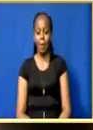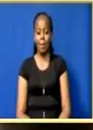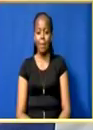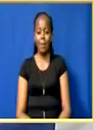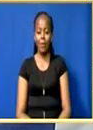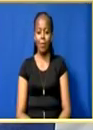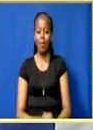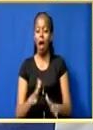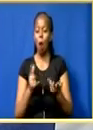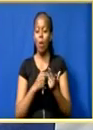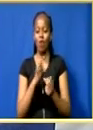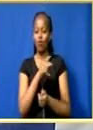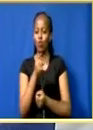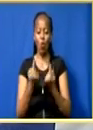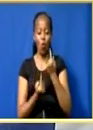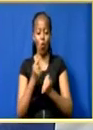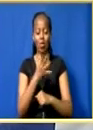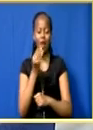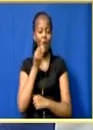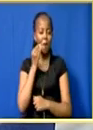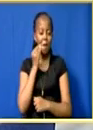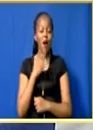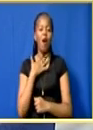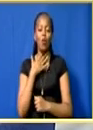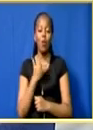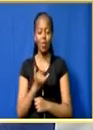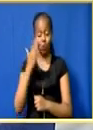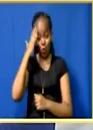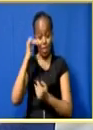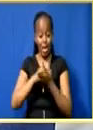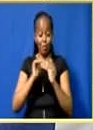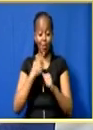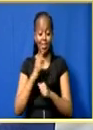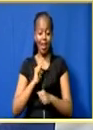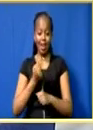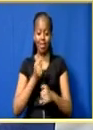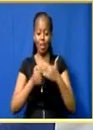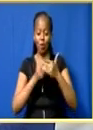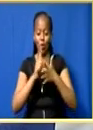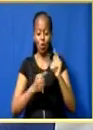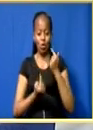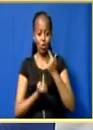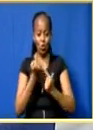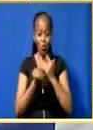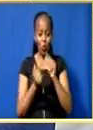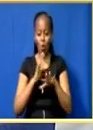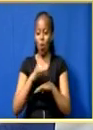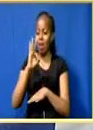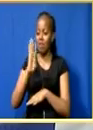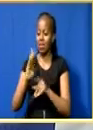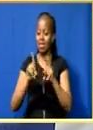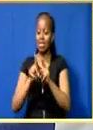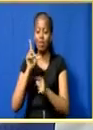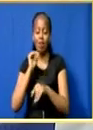Great. Hey, how many of you cook at home, though? I would love to know that. Can you tell us about what you cook, maybe on Facebook and Twitter